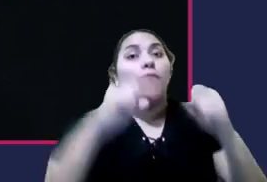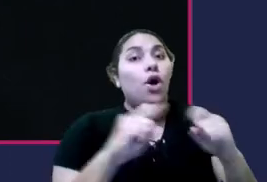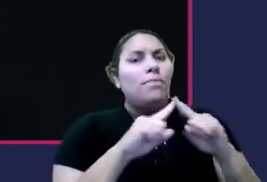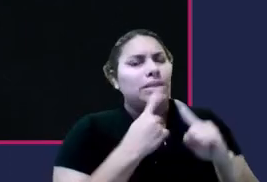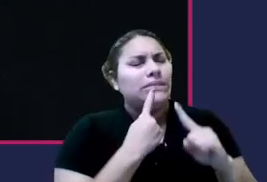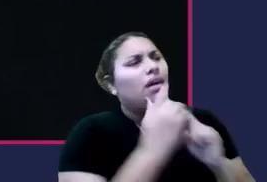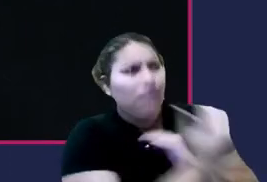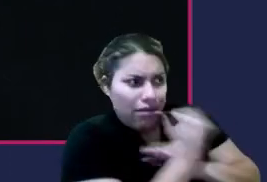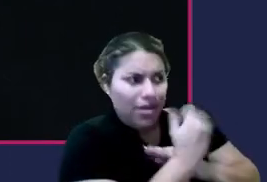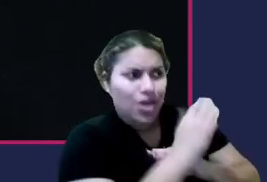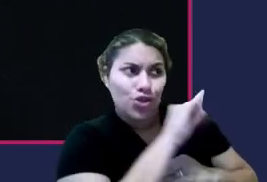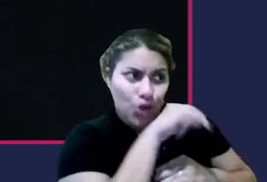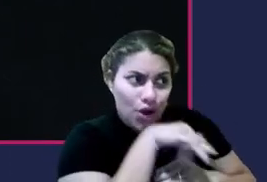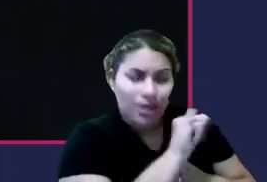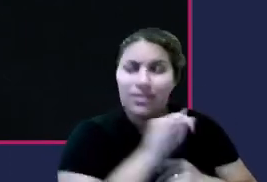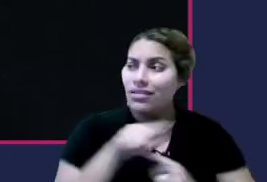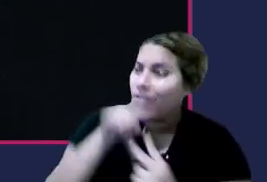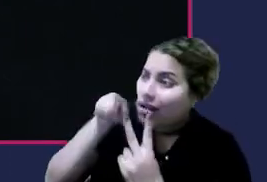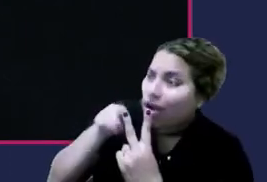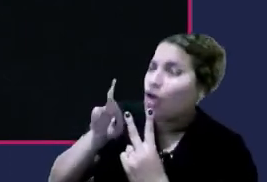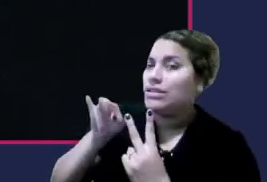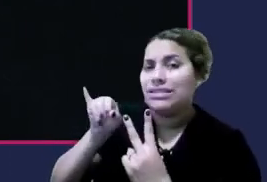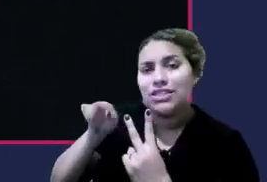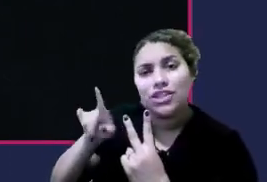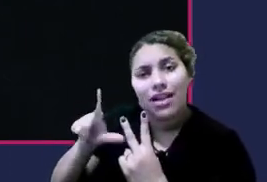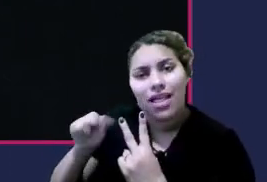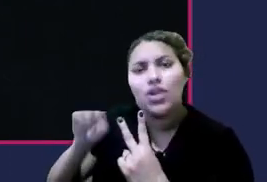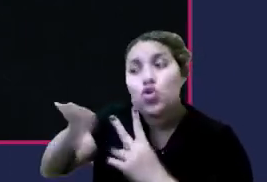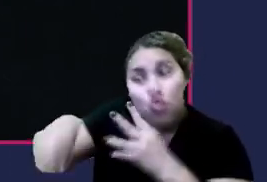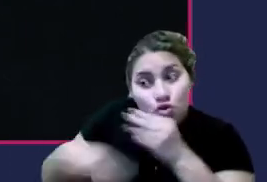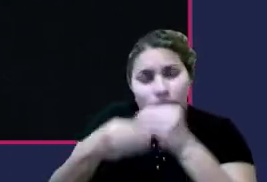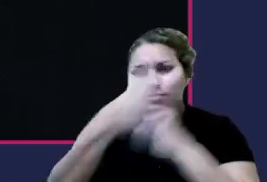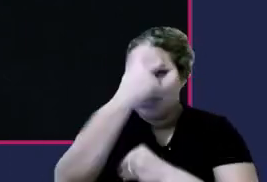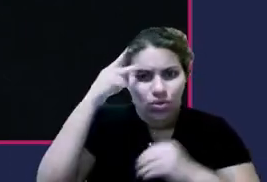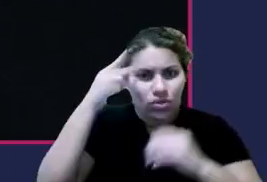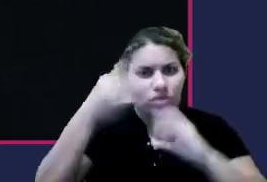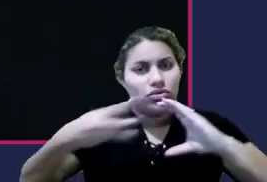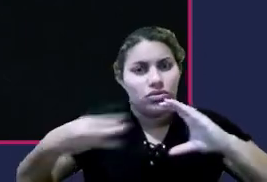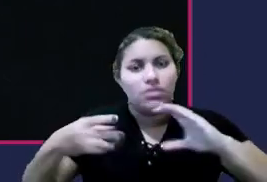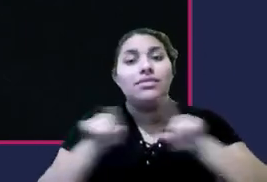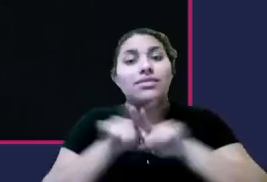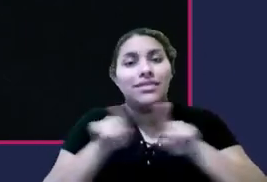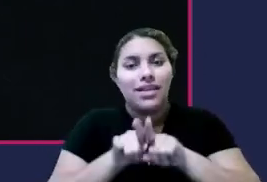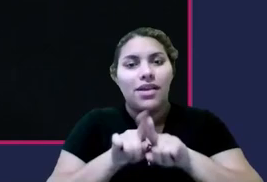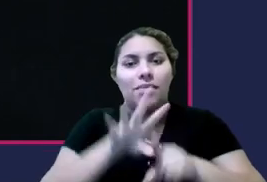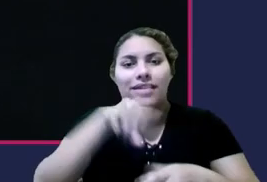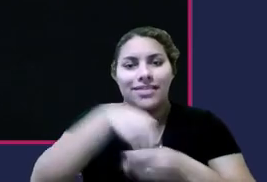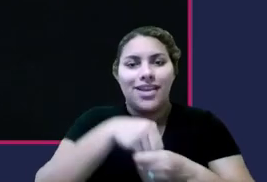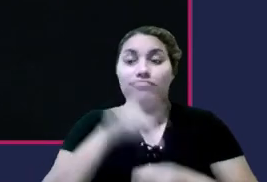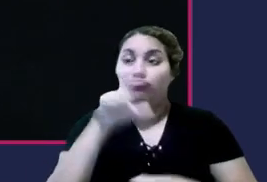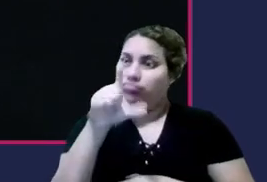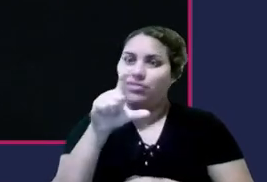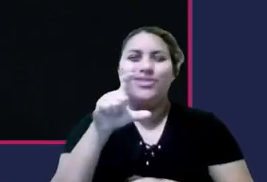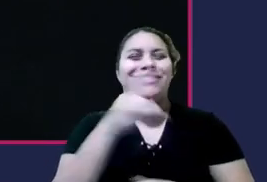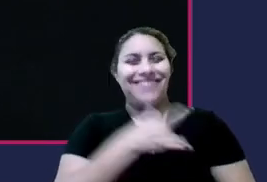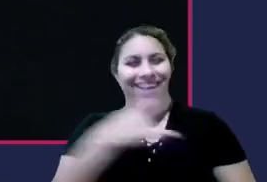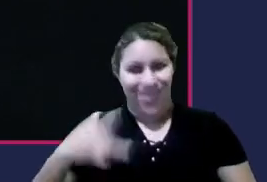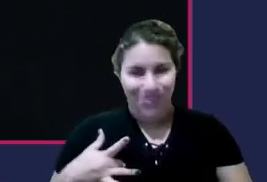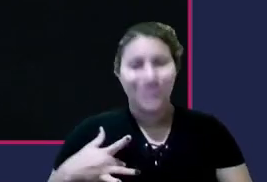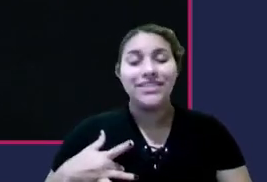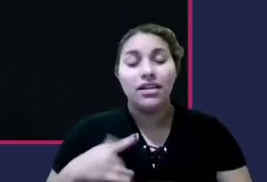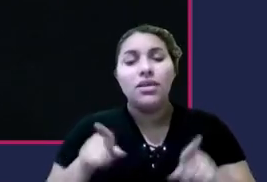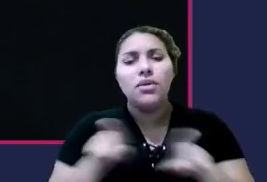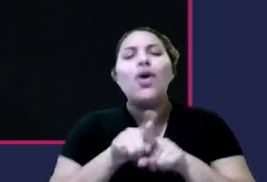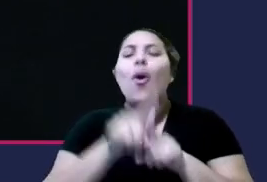I rely on Tony, Rosangela, and everyone here to include rare people in